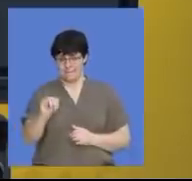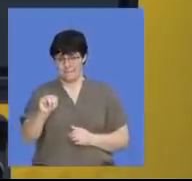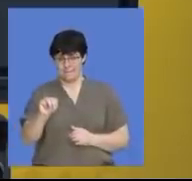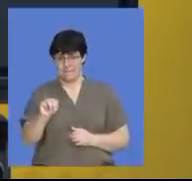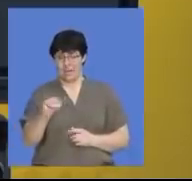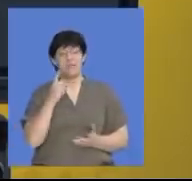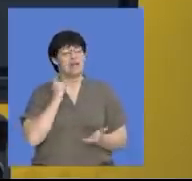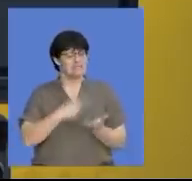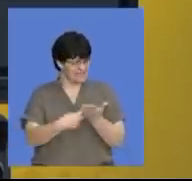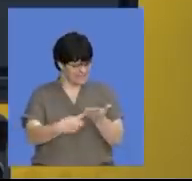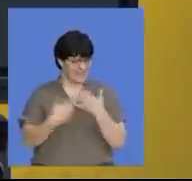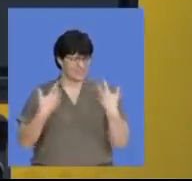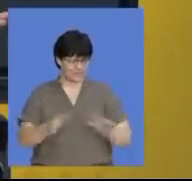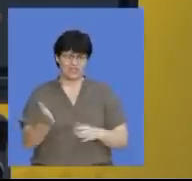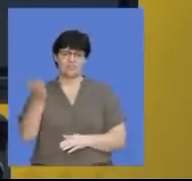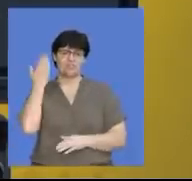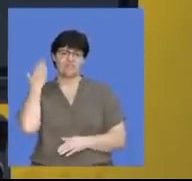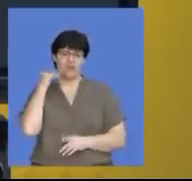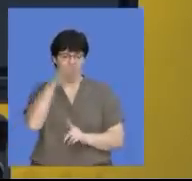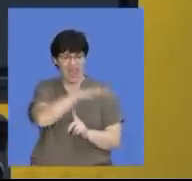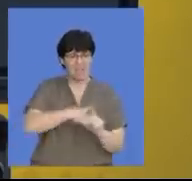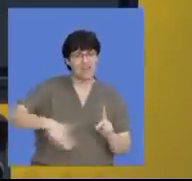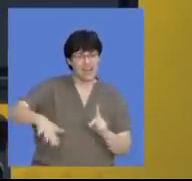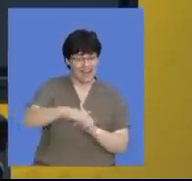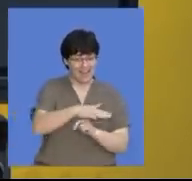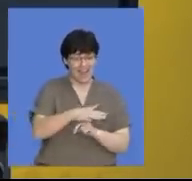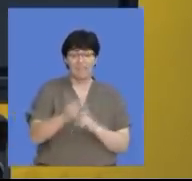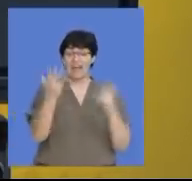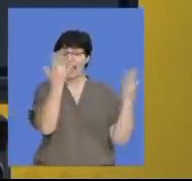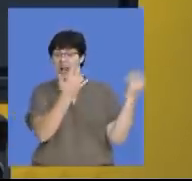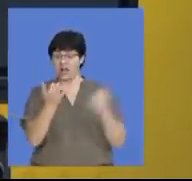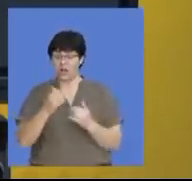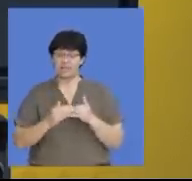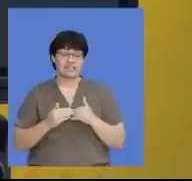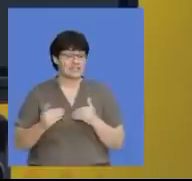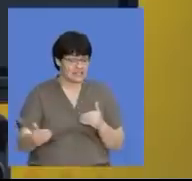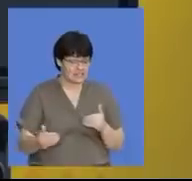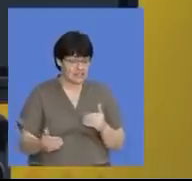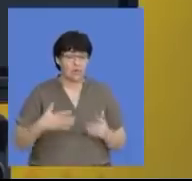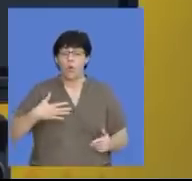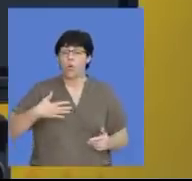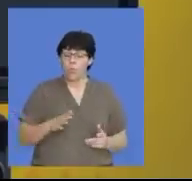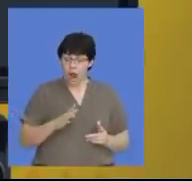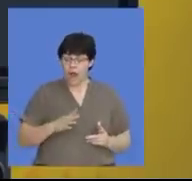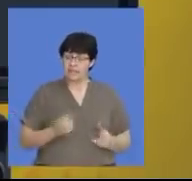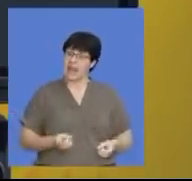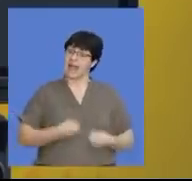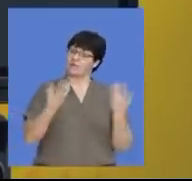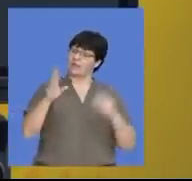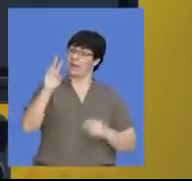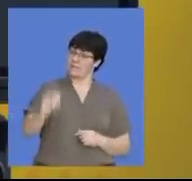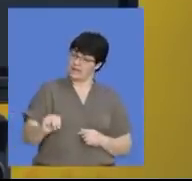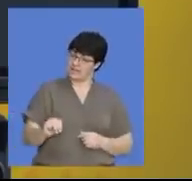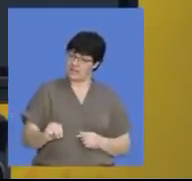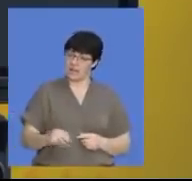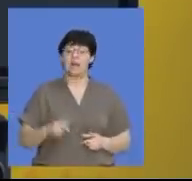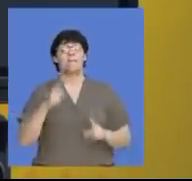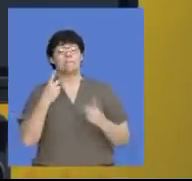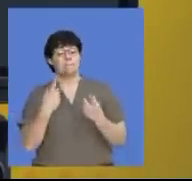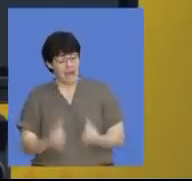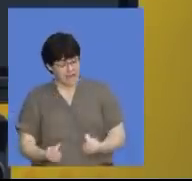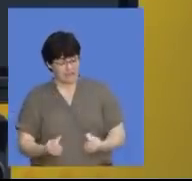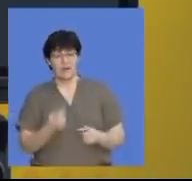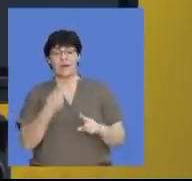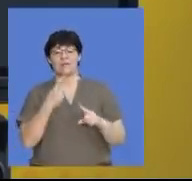as we've discussed in the calculation of area, when you're calculating a distance and you want to express it in meters, you must multiply